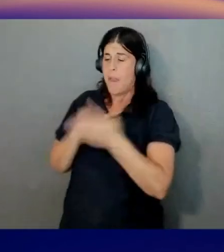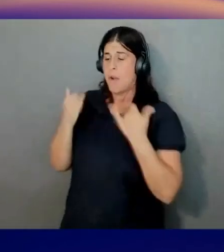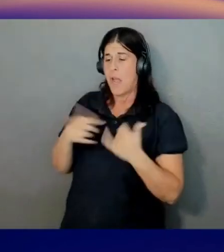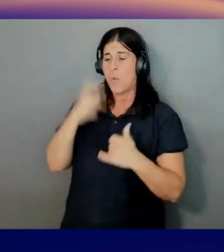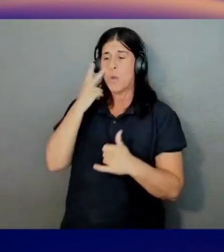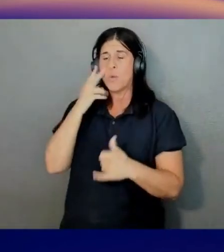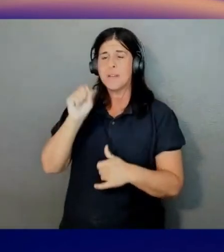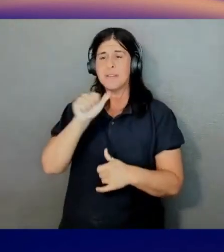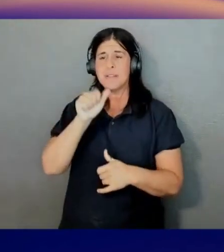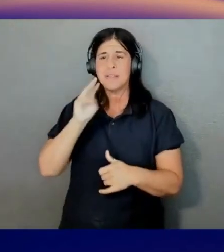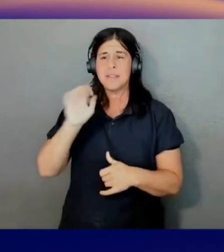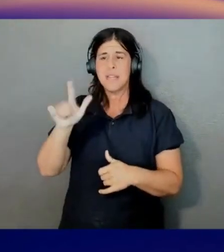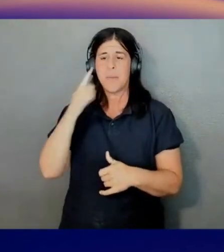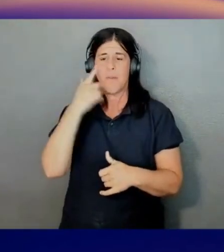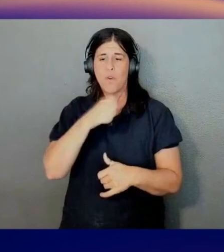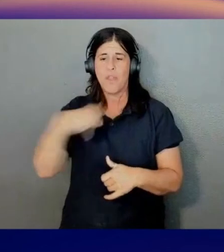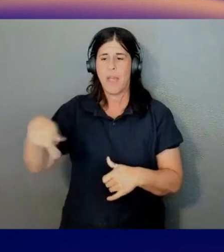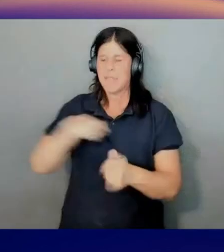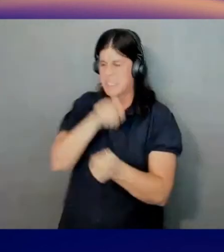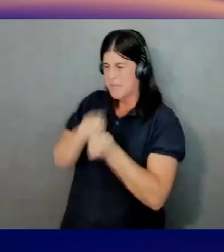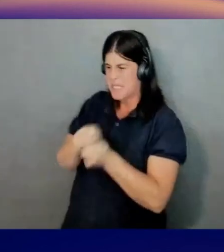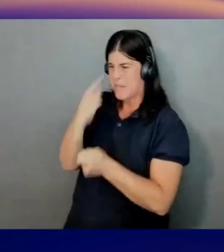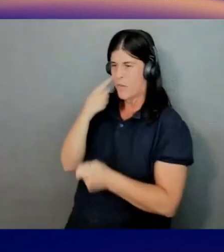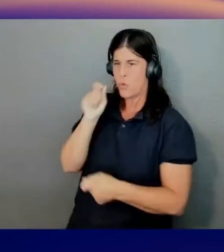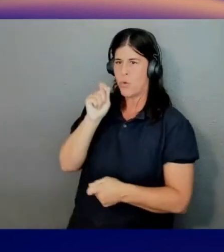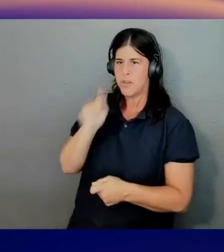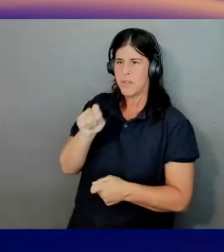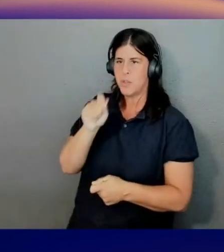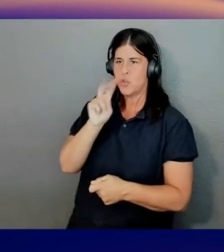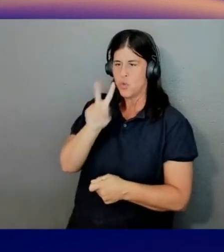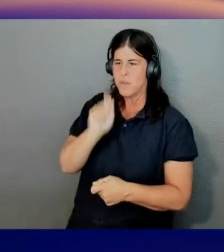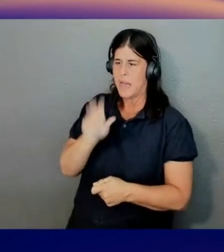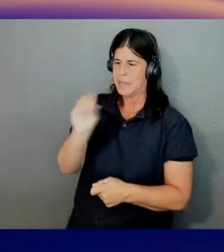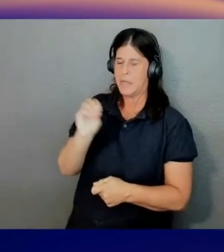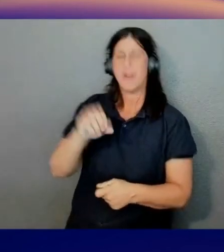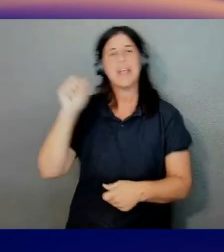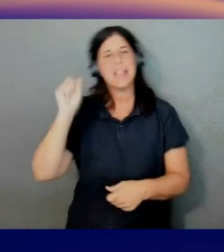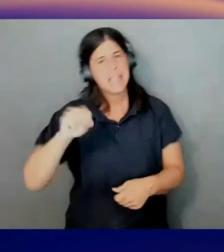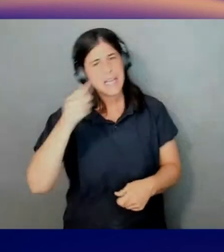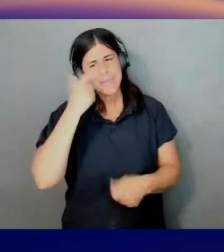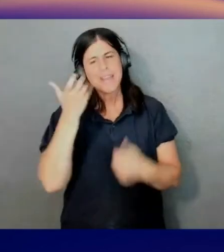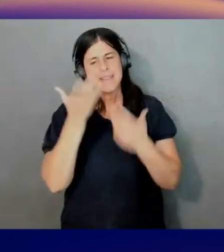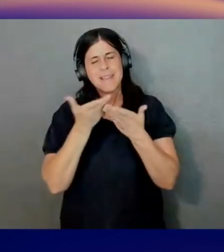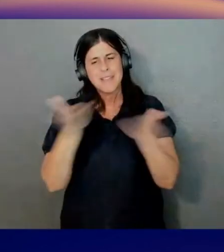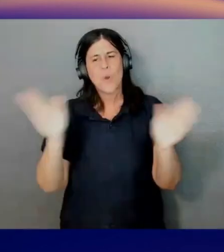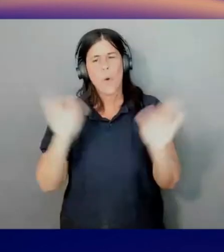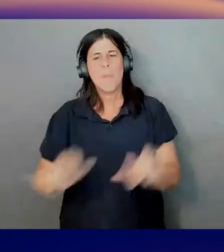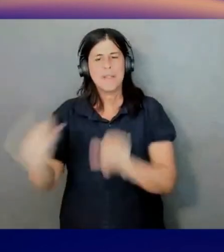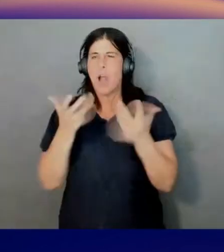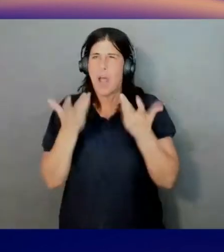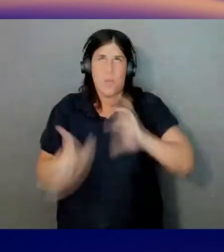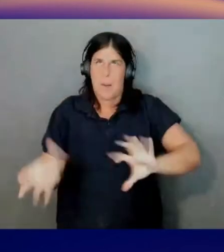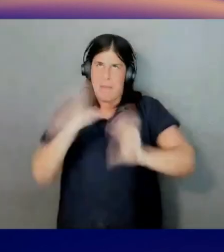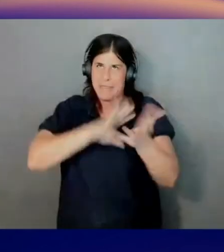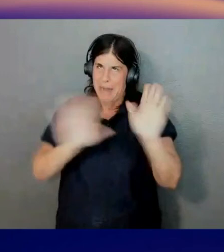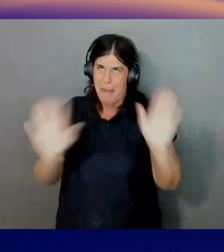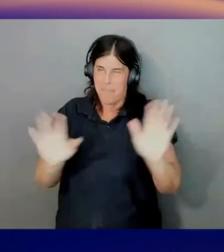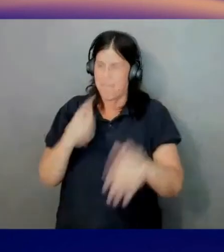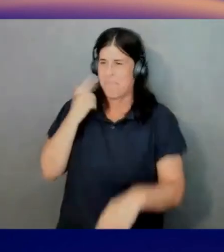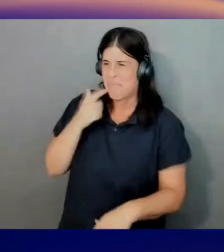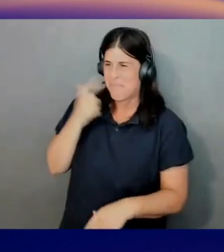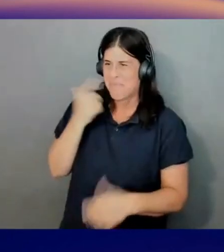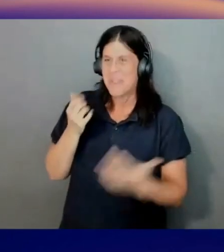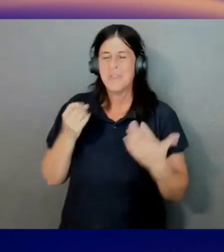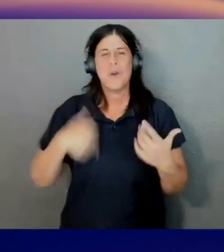2.0 application. Specifically 2.0. Yeah, 2.0, because that is an open standard. I mean, we don't want to mess it up. You know? So we can